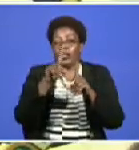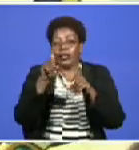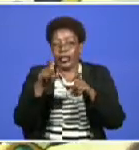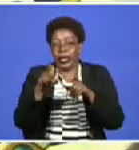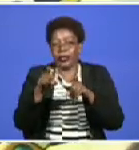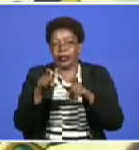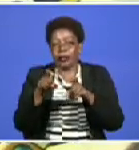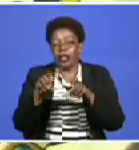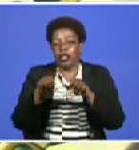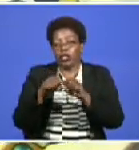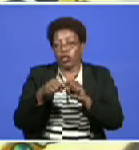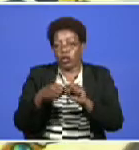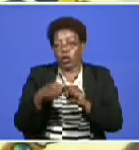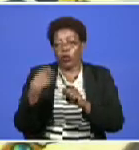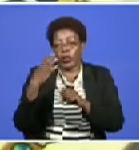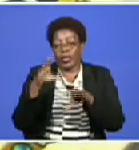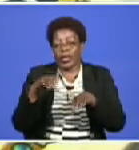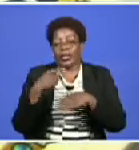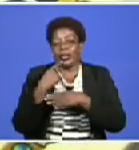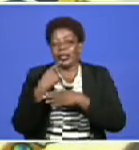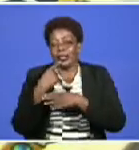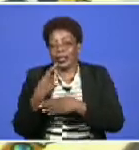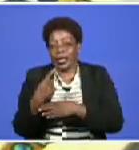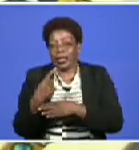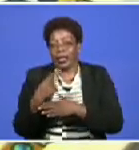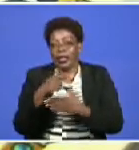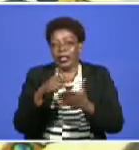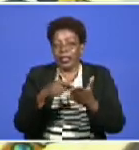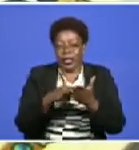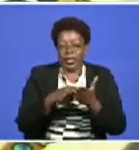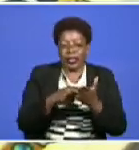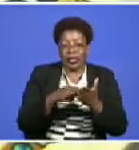So we can definitively say that this is influenza